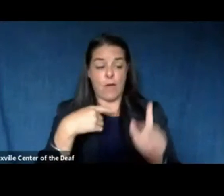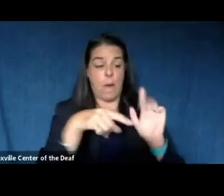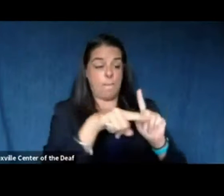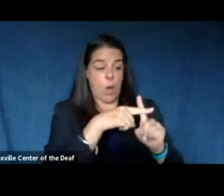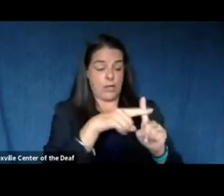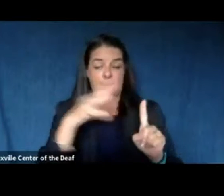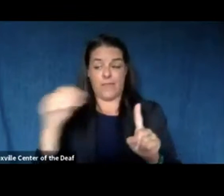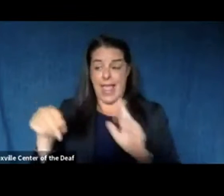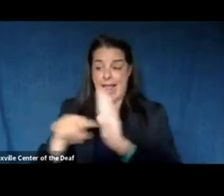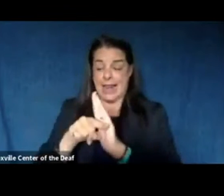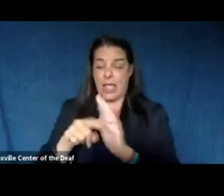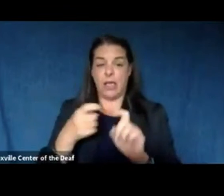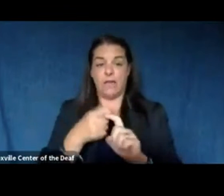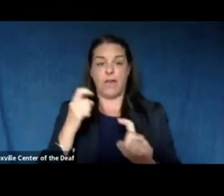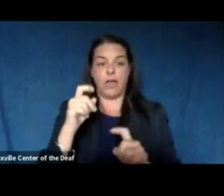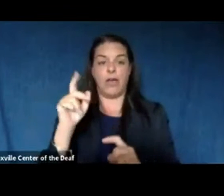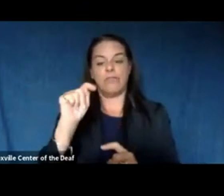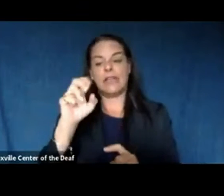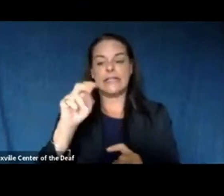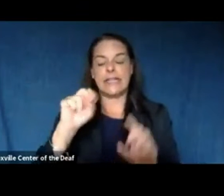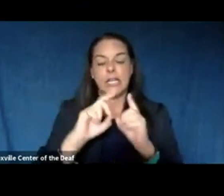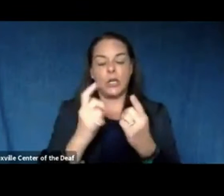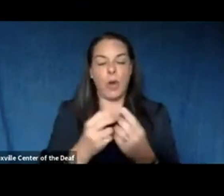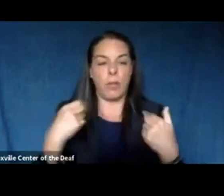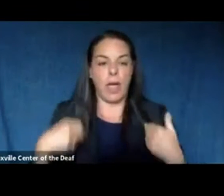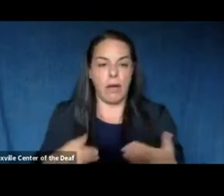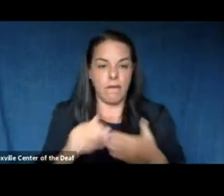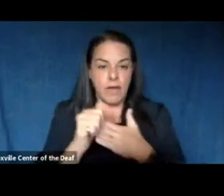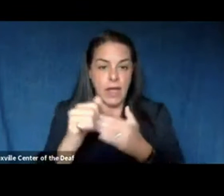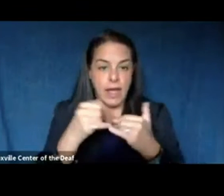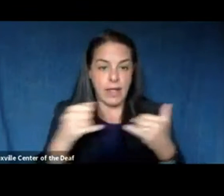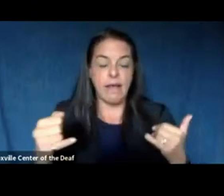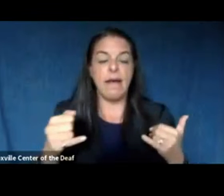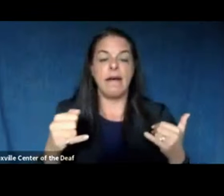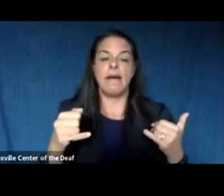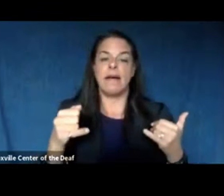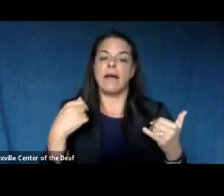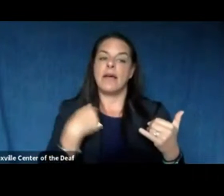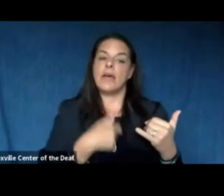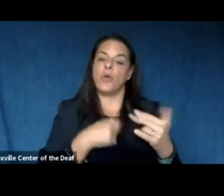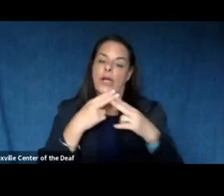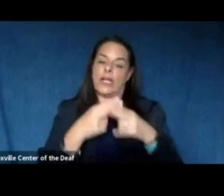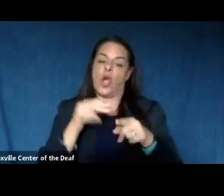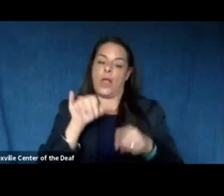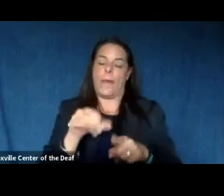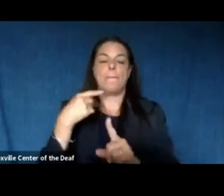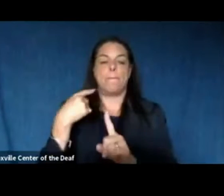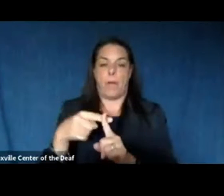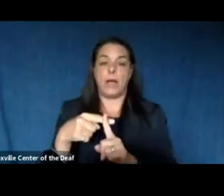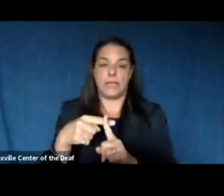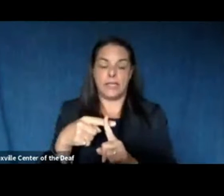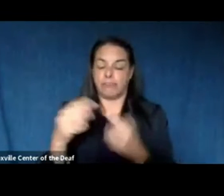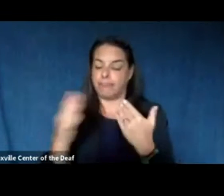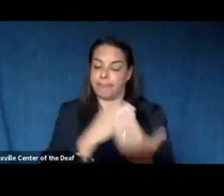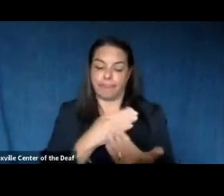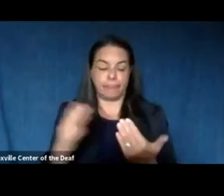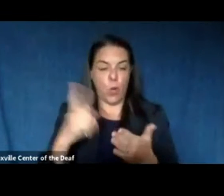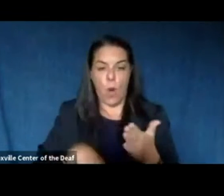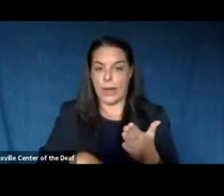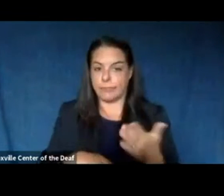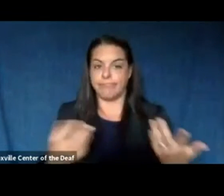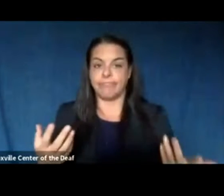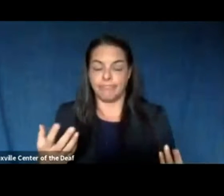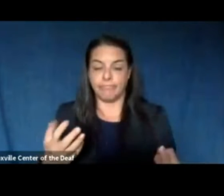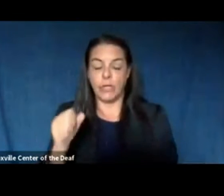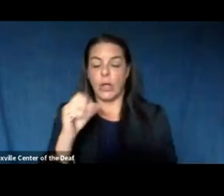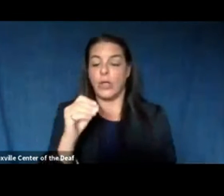by Department of Health guidelines from Tennessee Department of Health, we treat that as a positive no matter what. So we